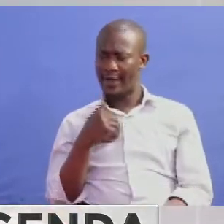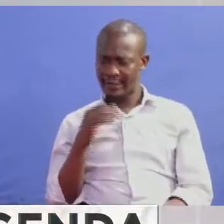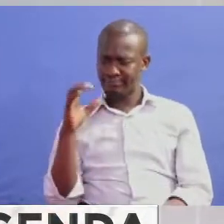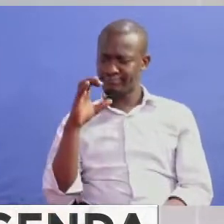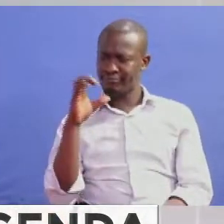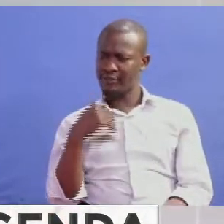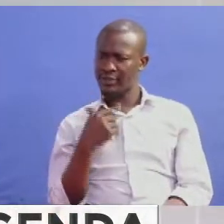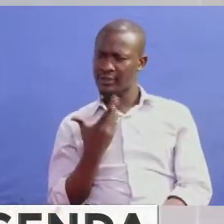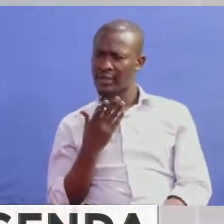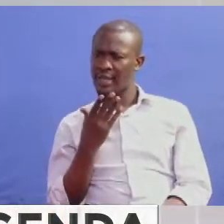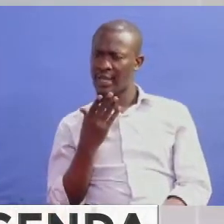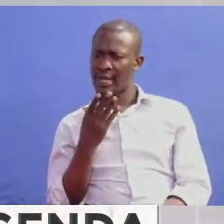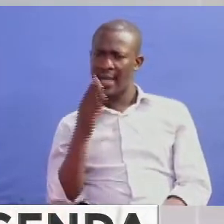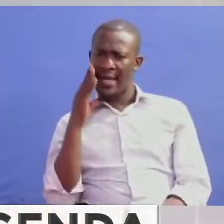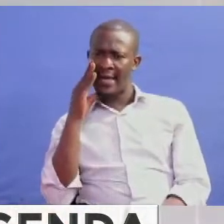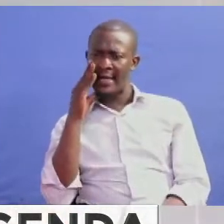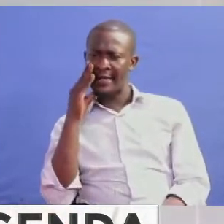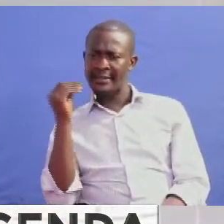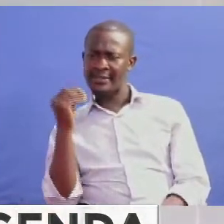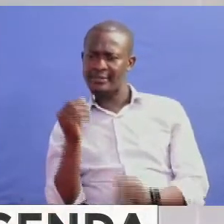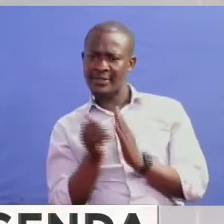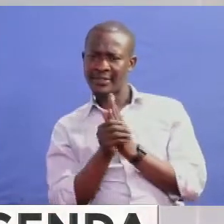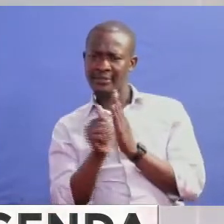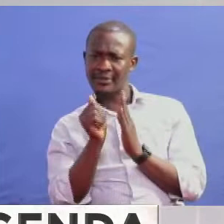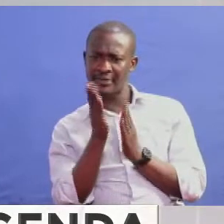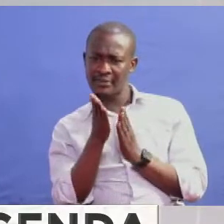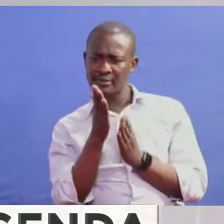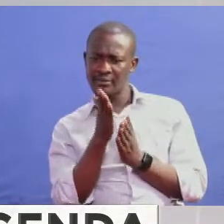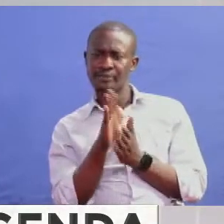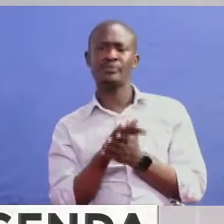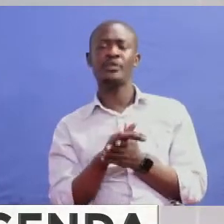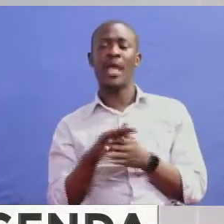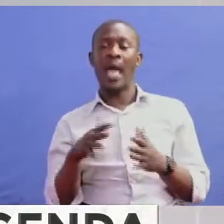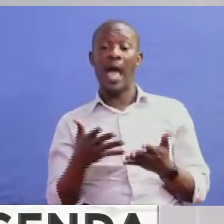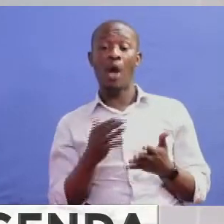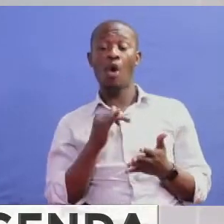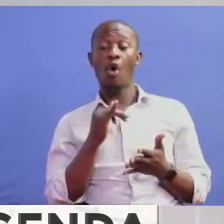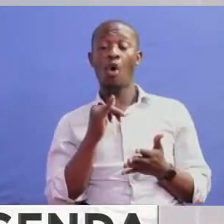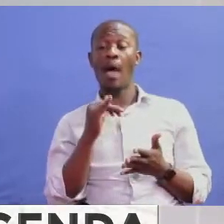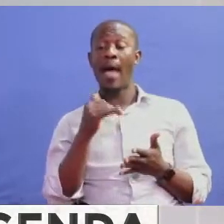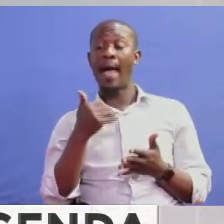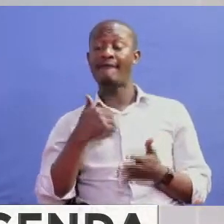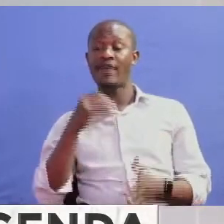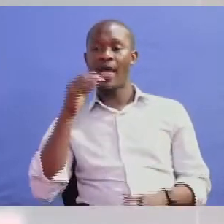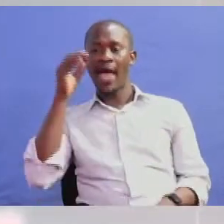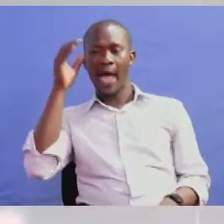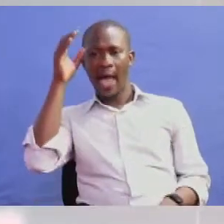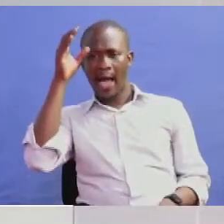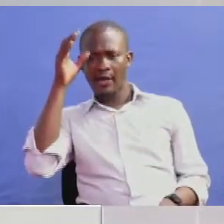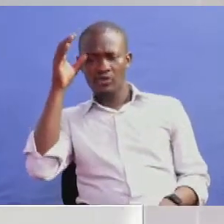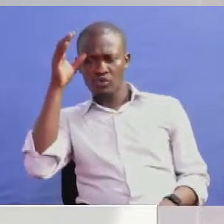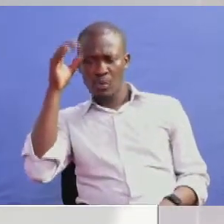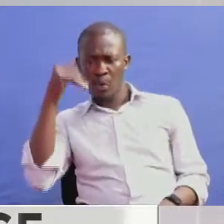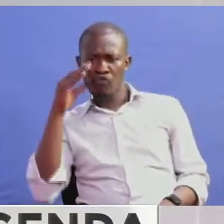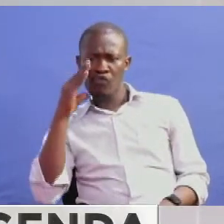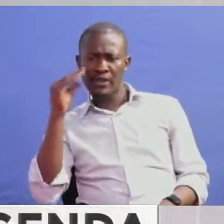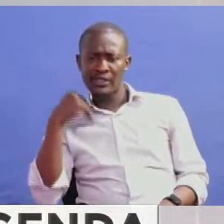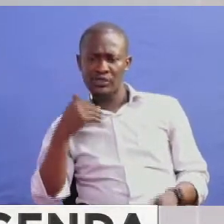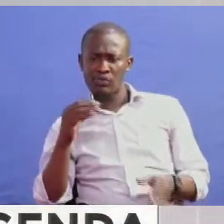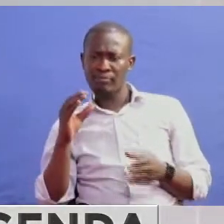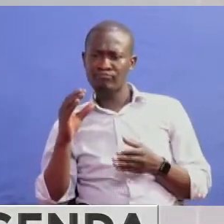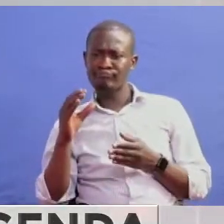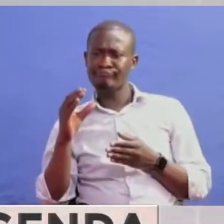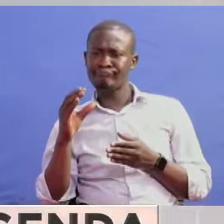customer experience expert, right? Yes. How has the concept of customer experience evolved over